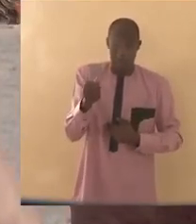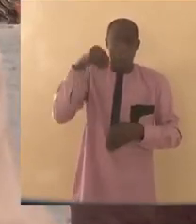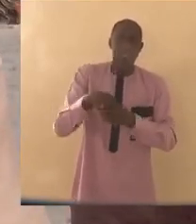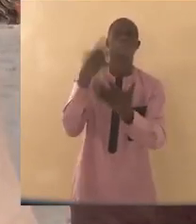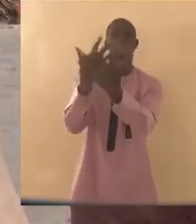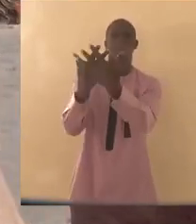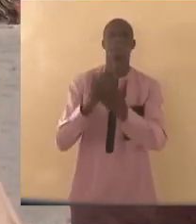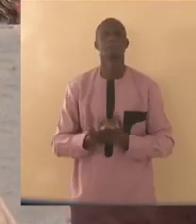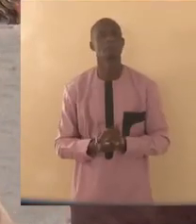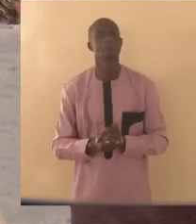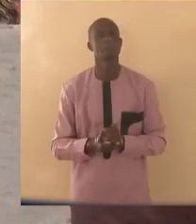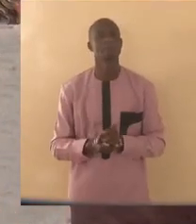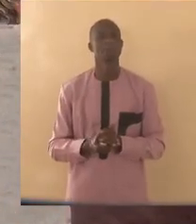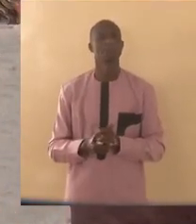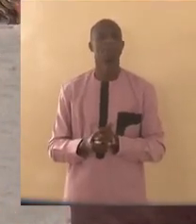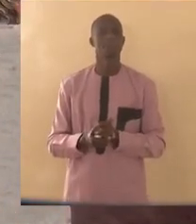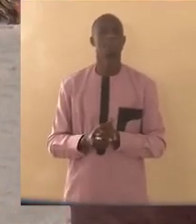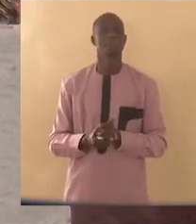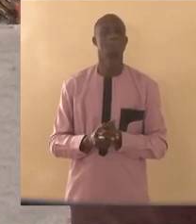in prison.